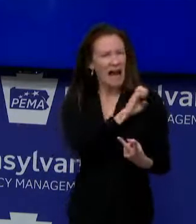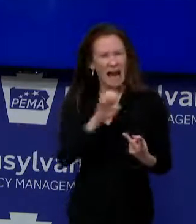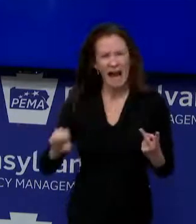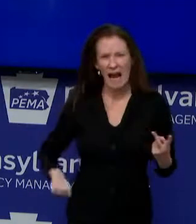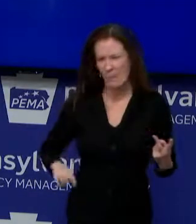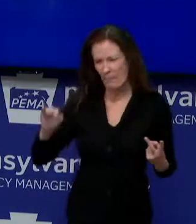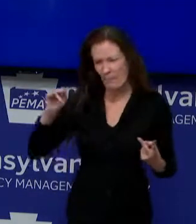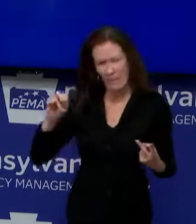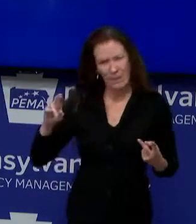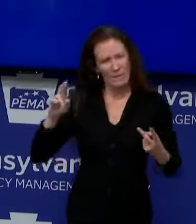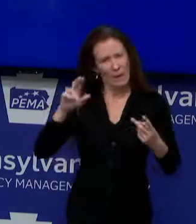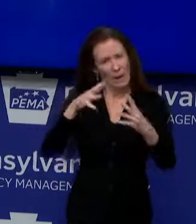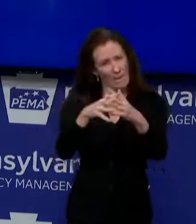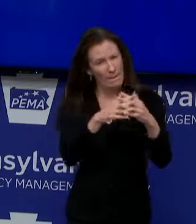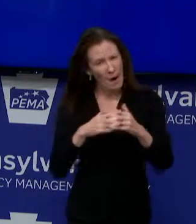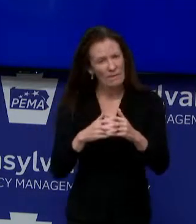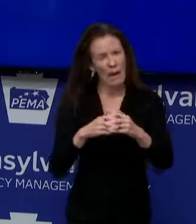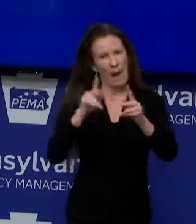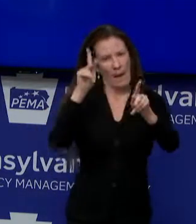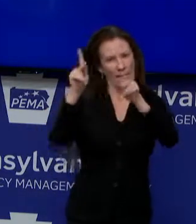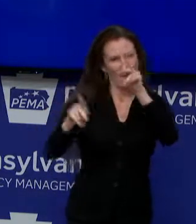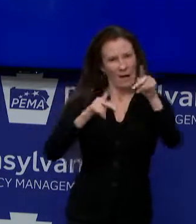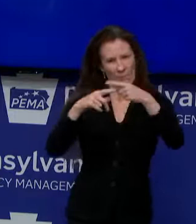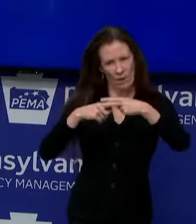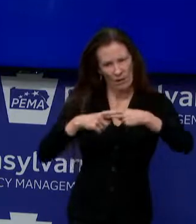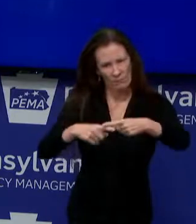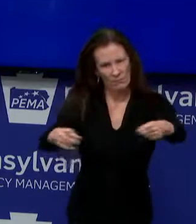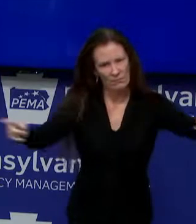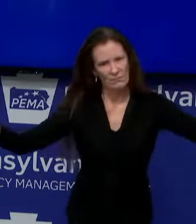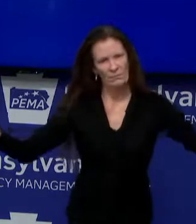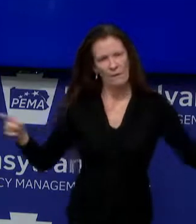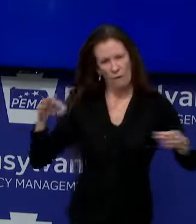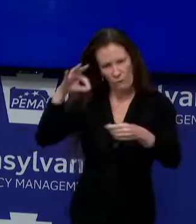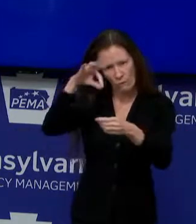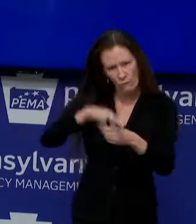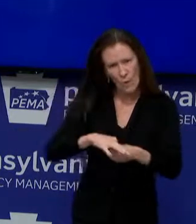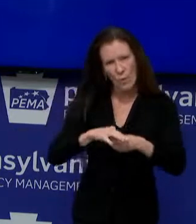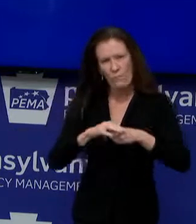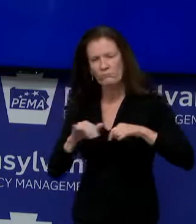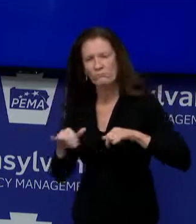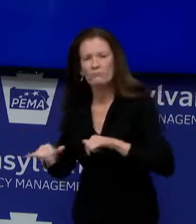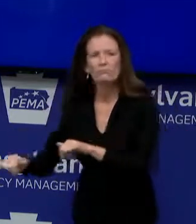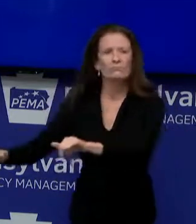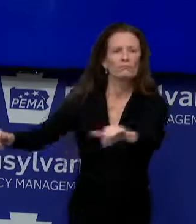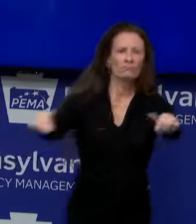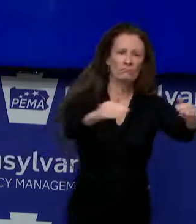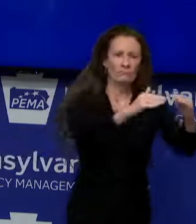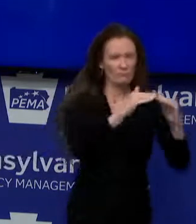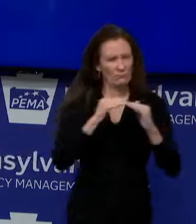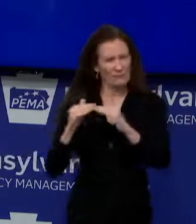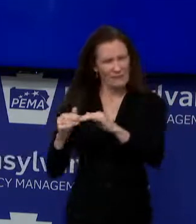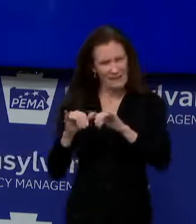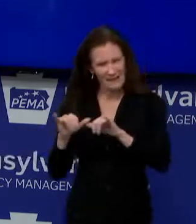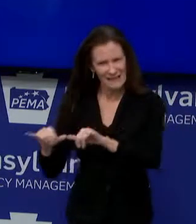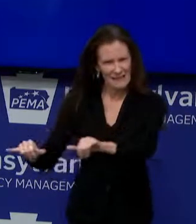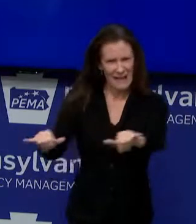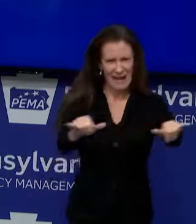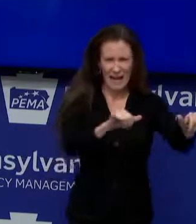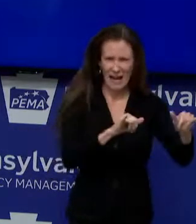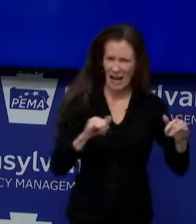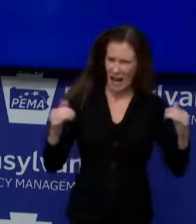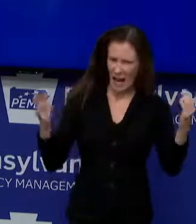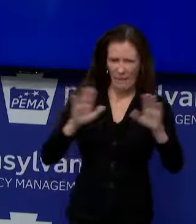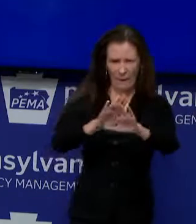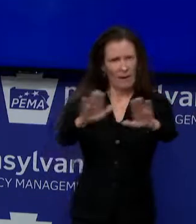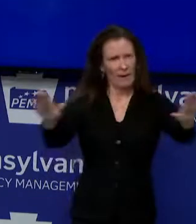Republican, liberal or conservative, in the United States is to make sure our citizens retain that power. Sadly, here in